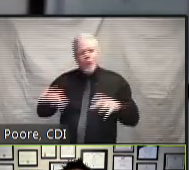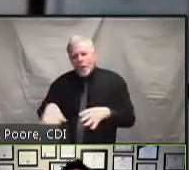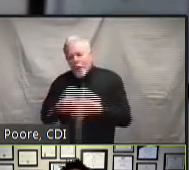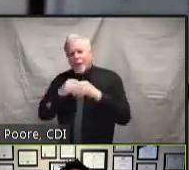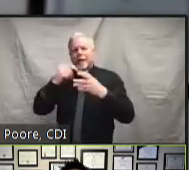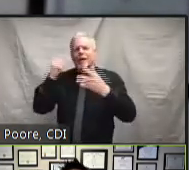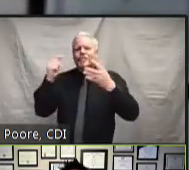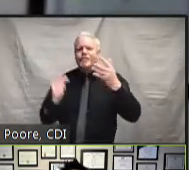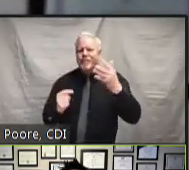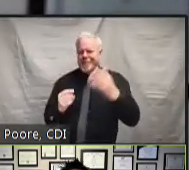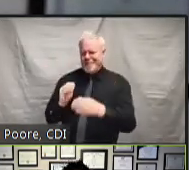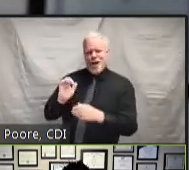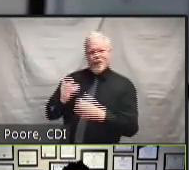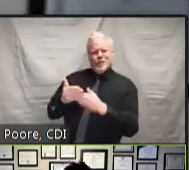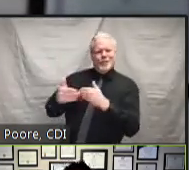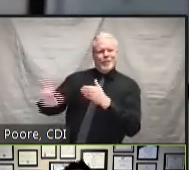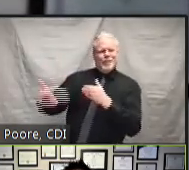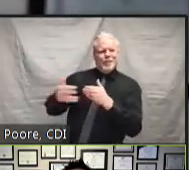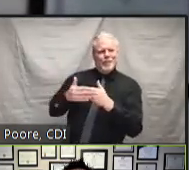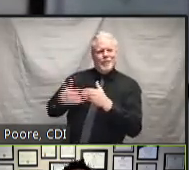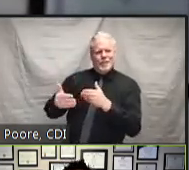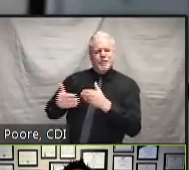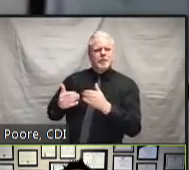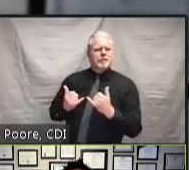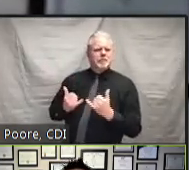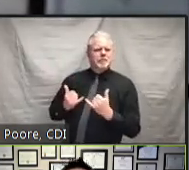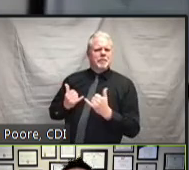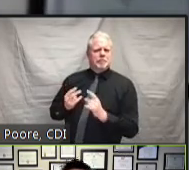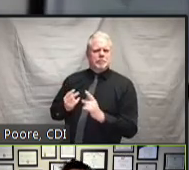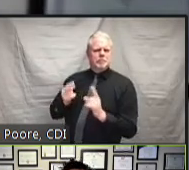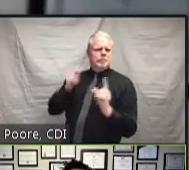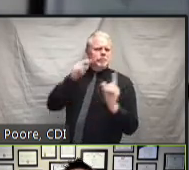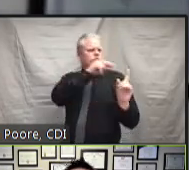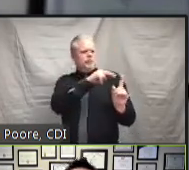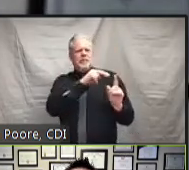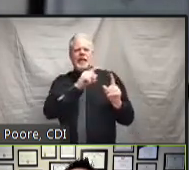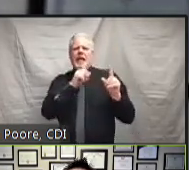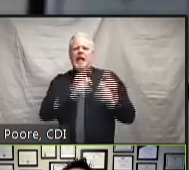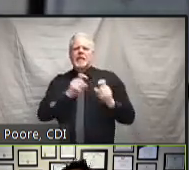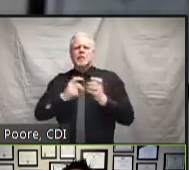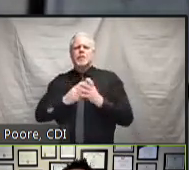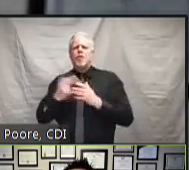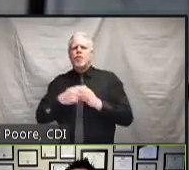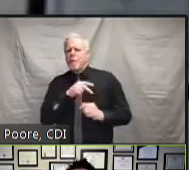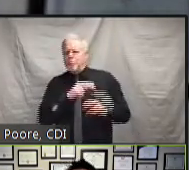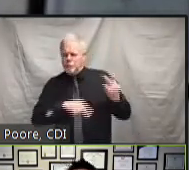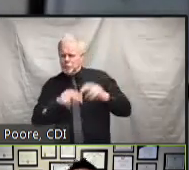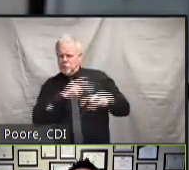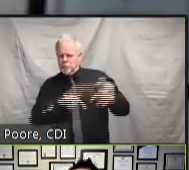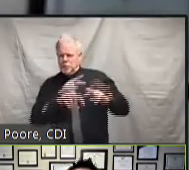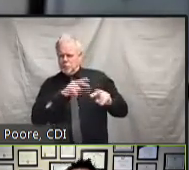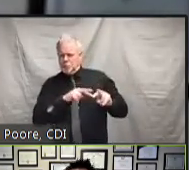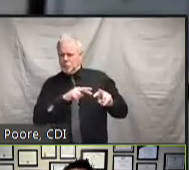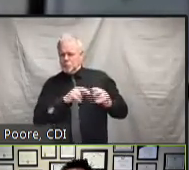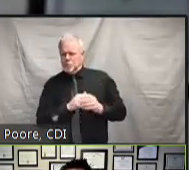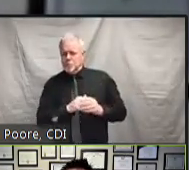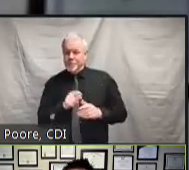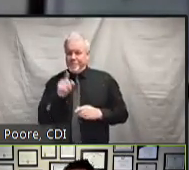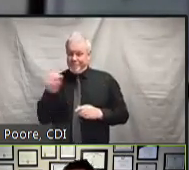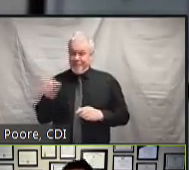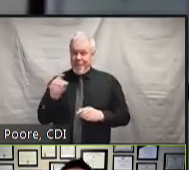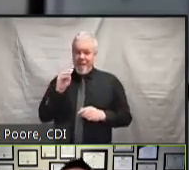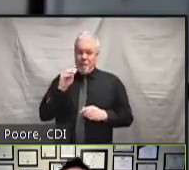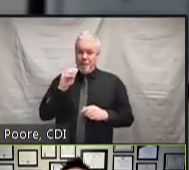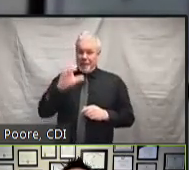available on our website. Monroe Community College is still conducting their testing program as well. So while we look ahead to vaccination, I also want to make sure that